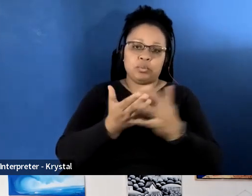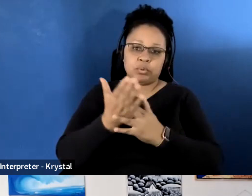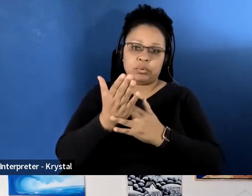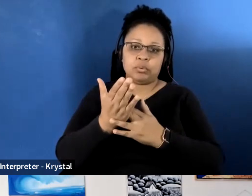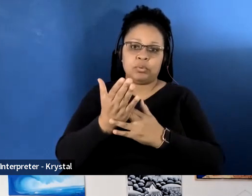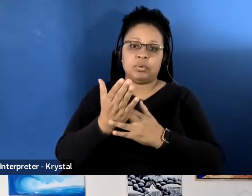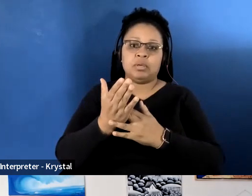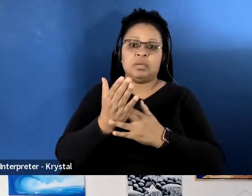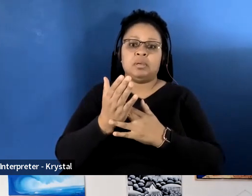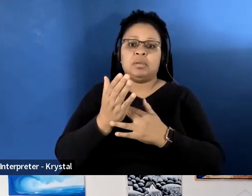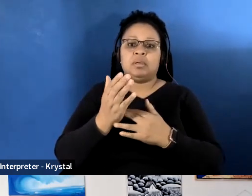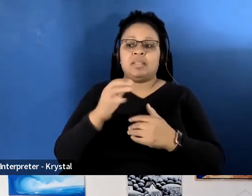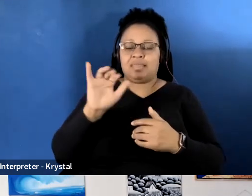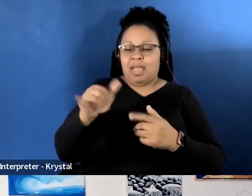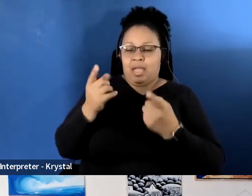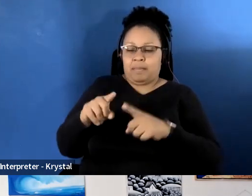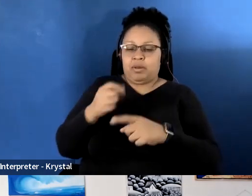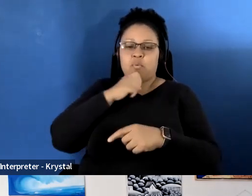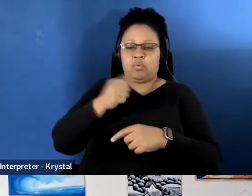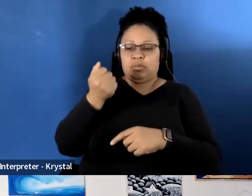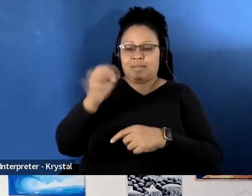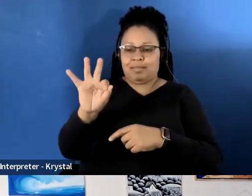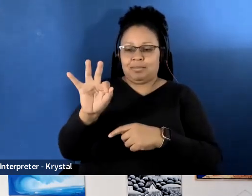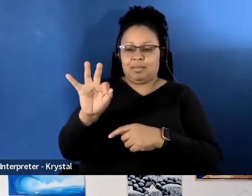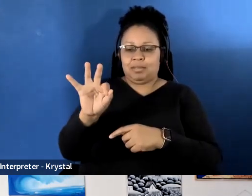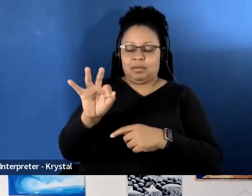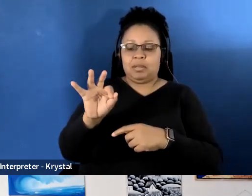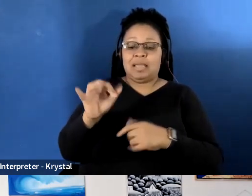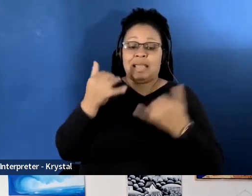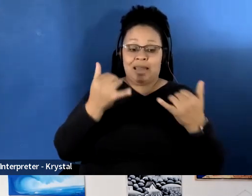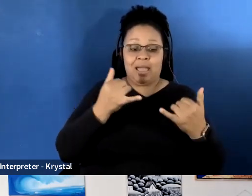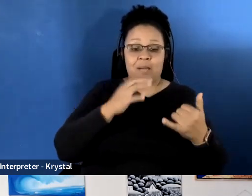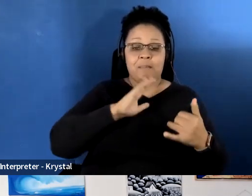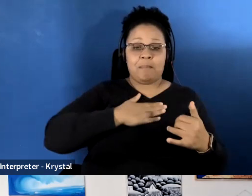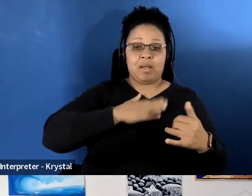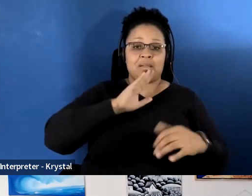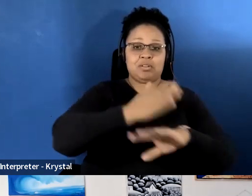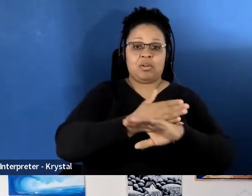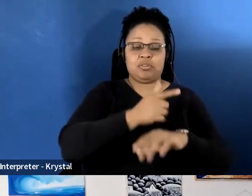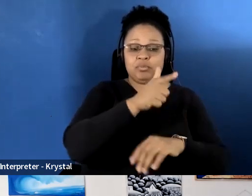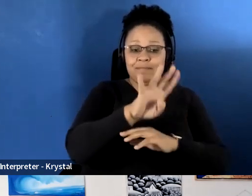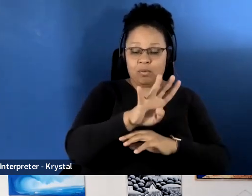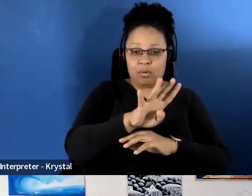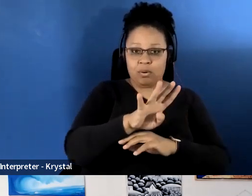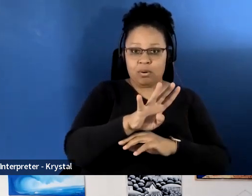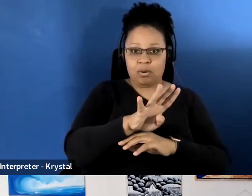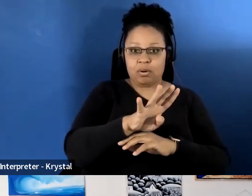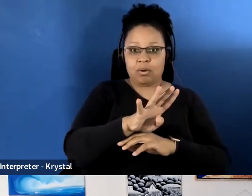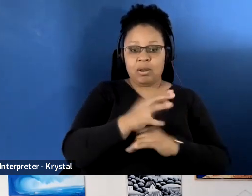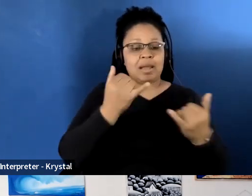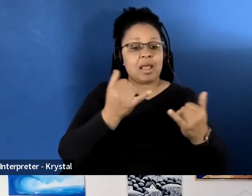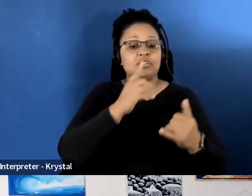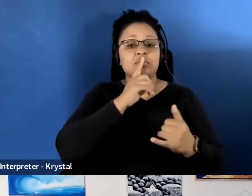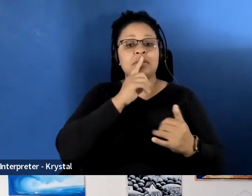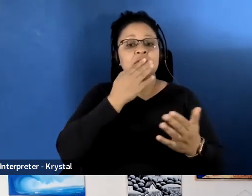she was 19. She's 24 now. And she is really good